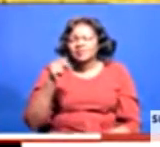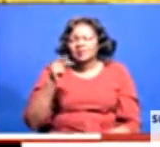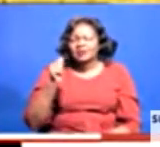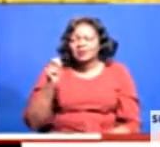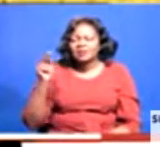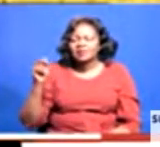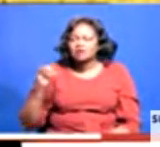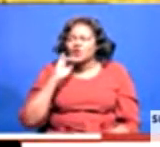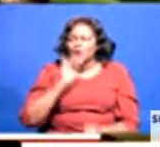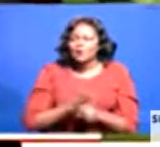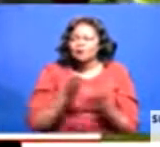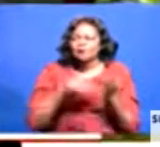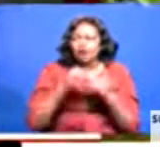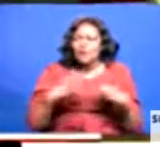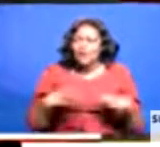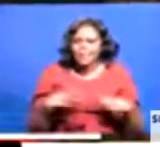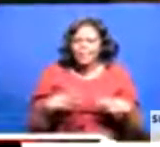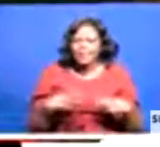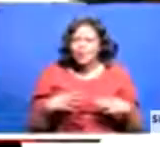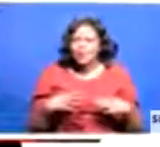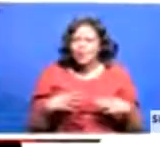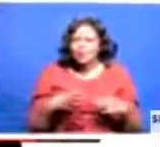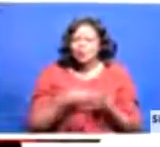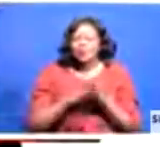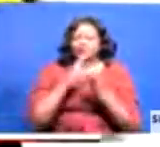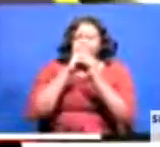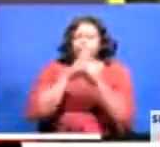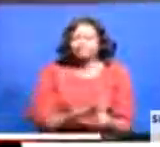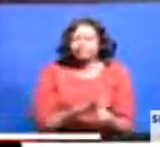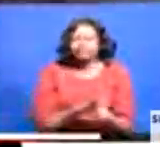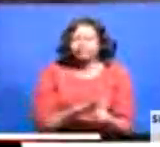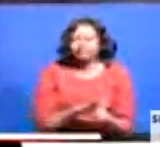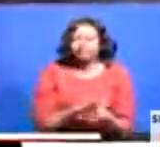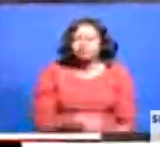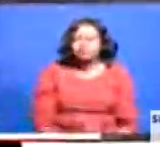to serve all indiscriminately. Trevor Ngendo for Prime Edition.